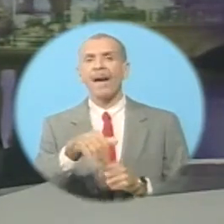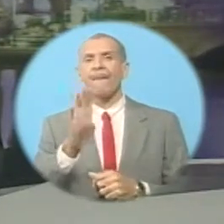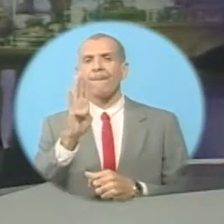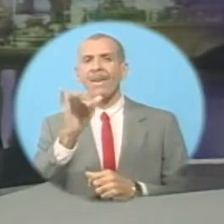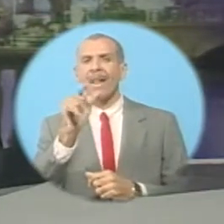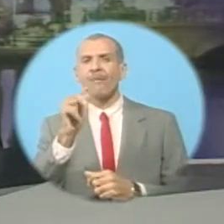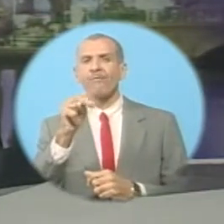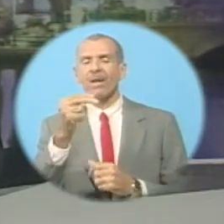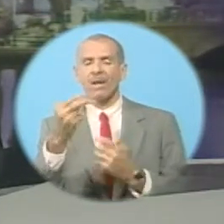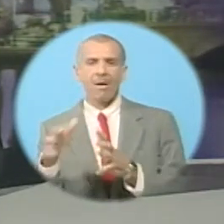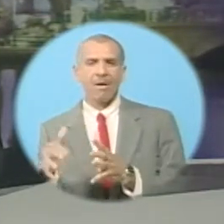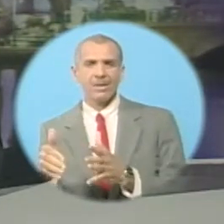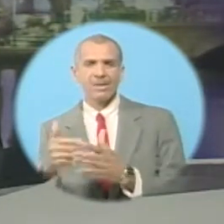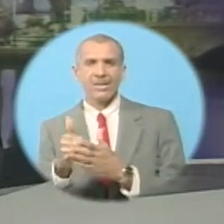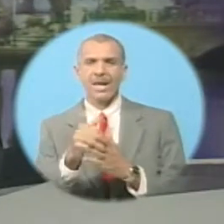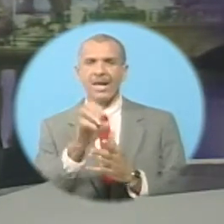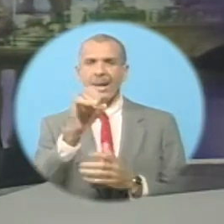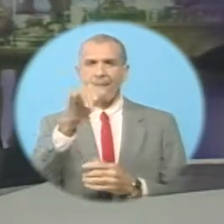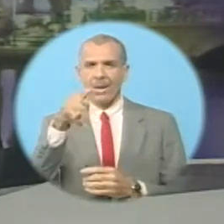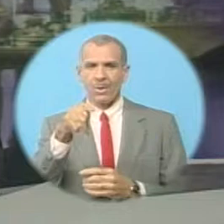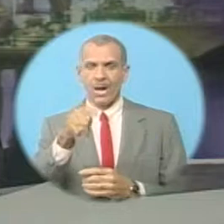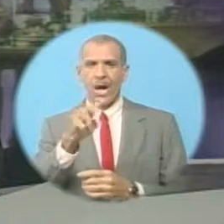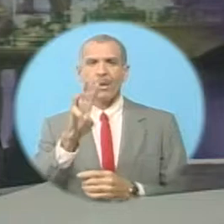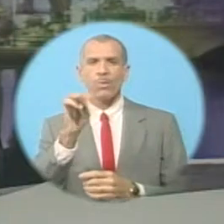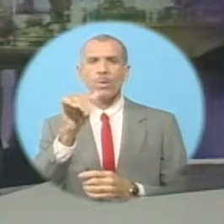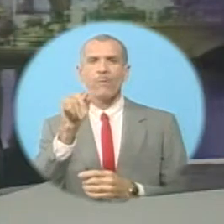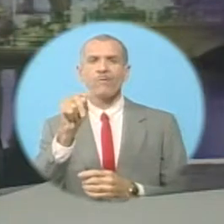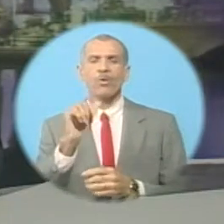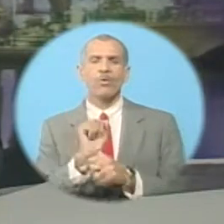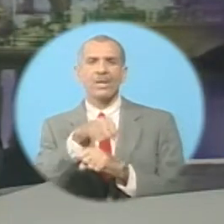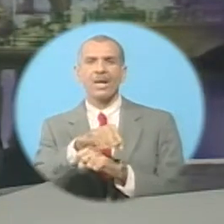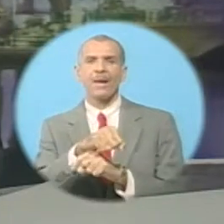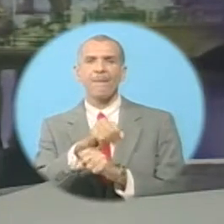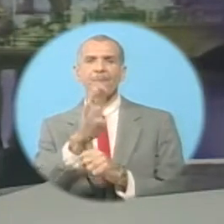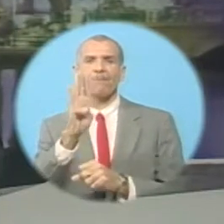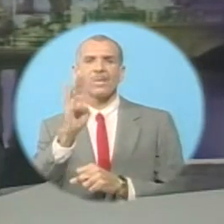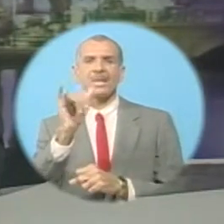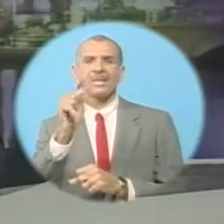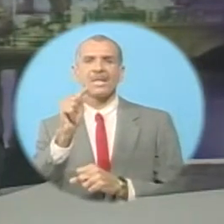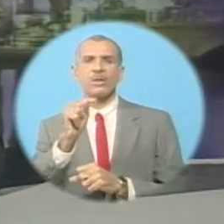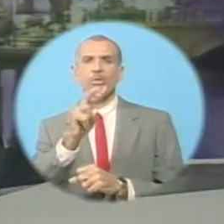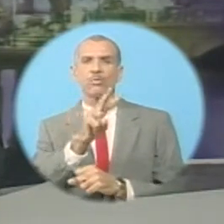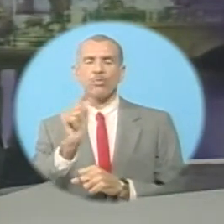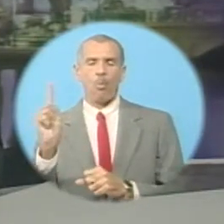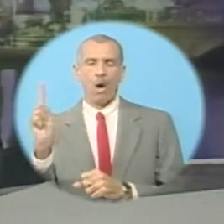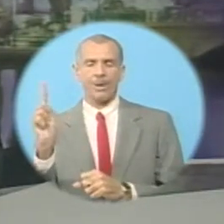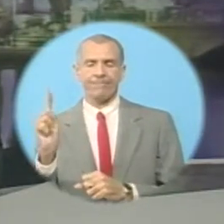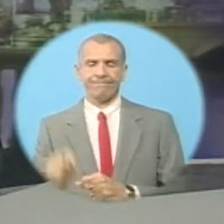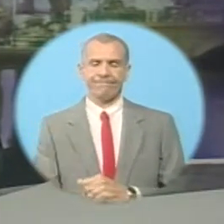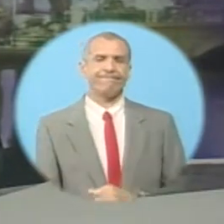narrowly lost to Empire 1-0, while Weymouth Wales defeated Britain's Hill 2-1.